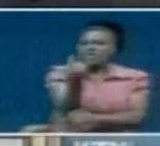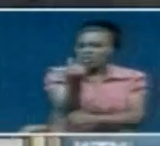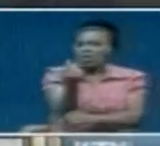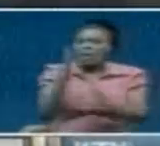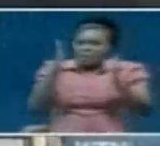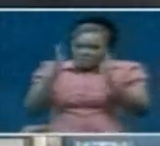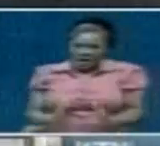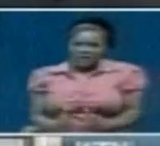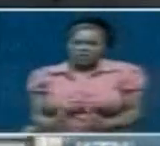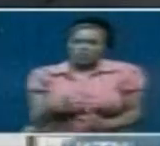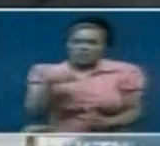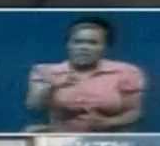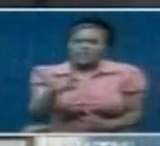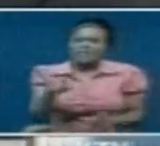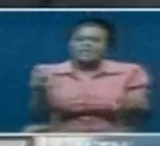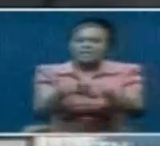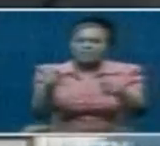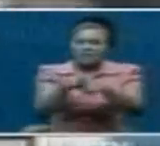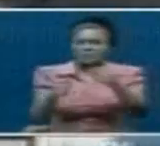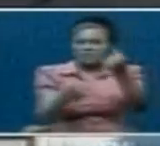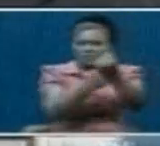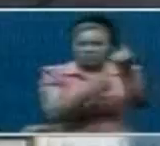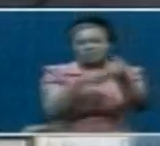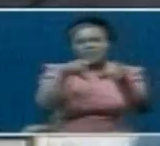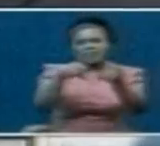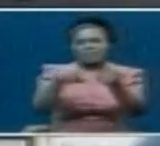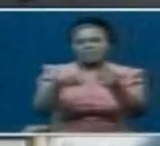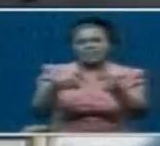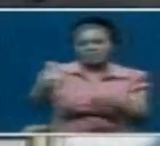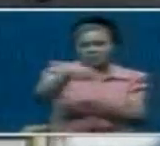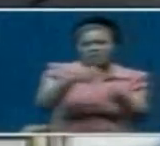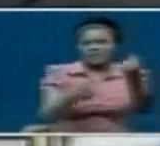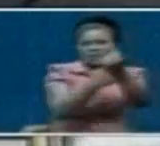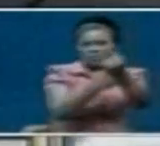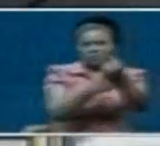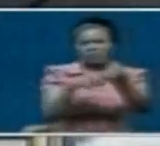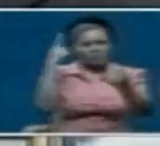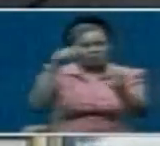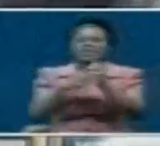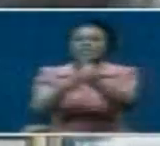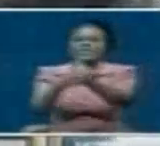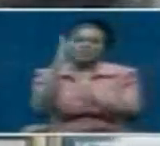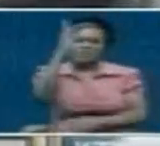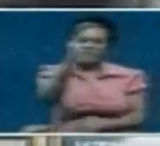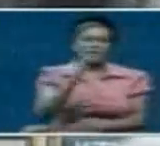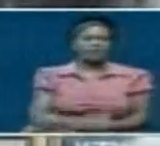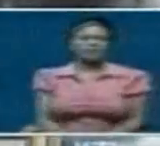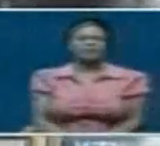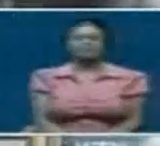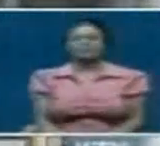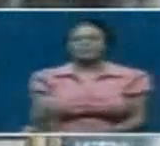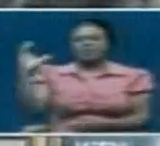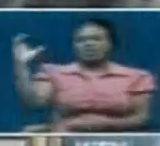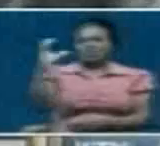this as a rallying point where people are actually coalescing for certain leadership directions. CORD